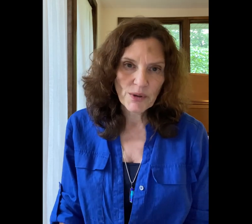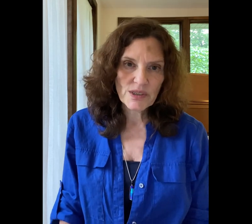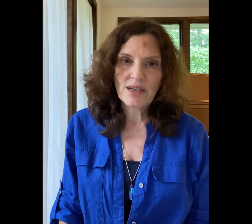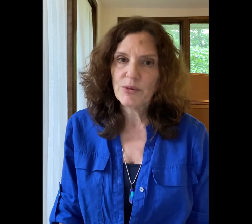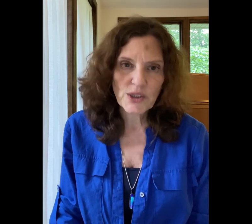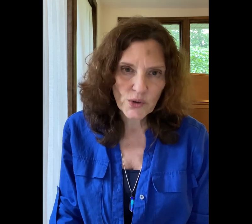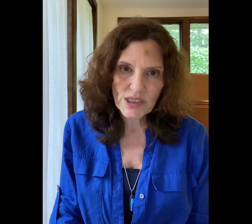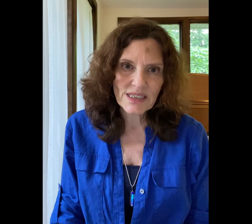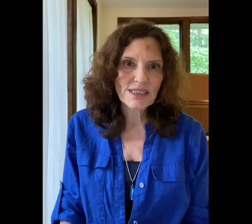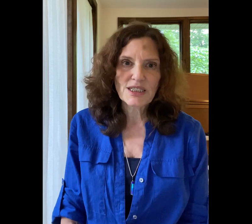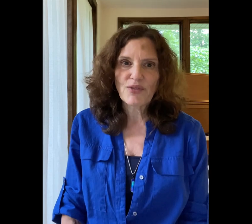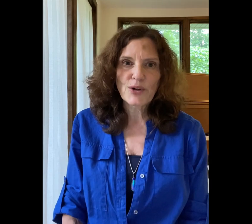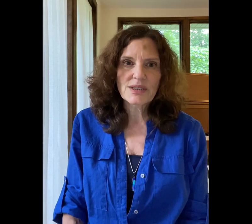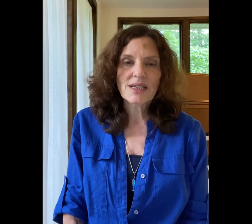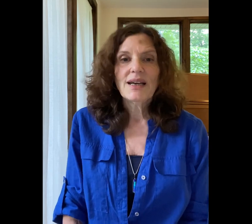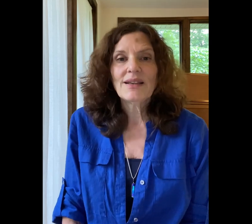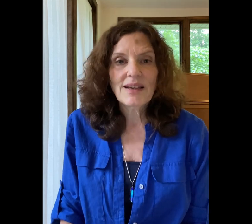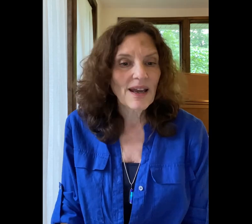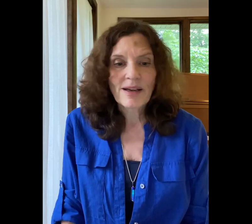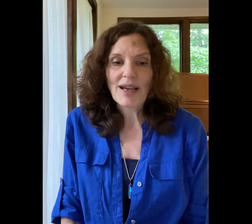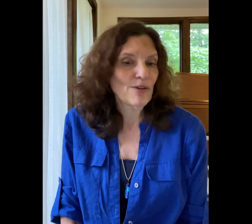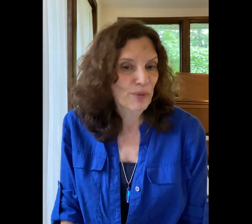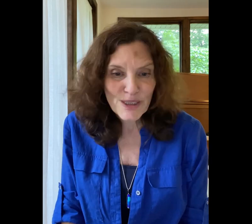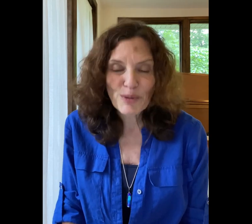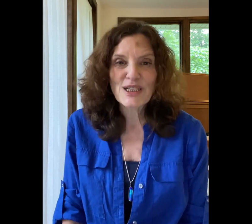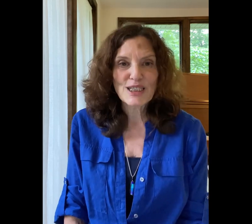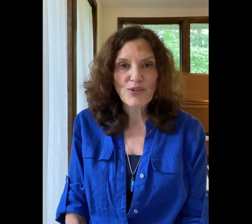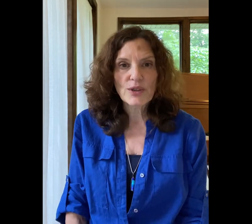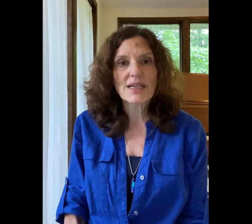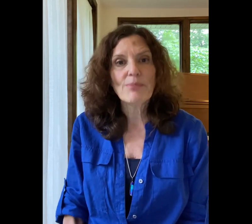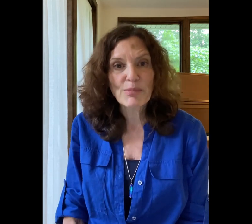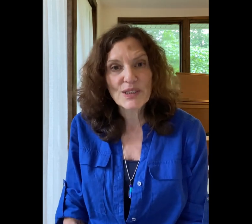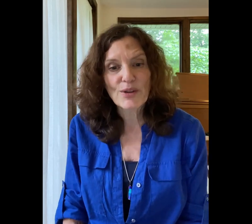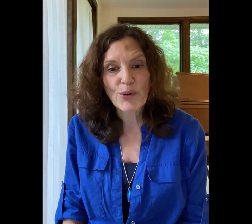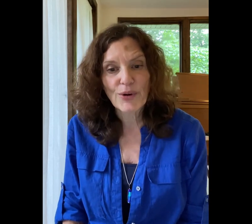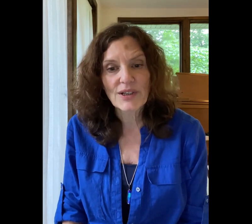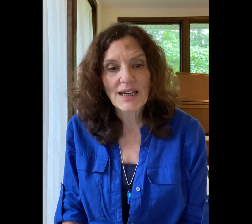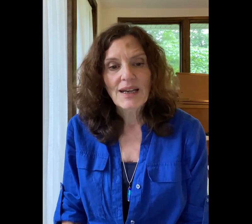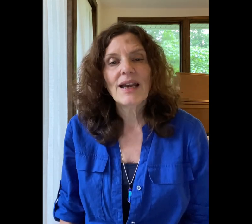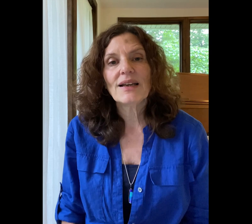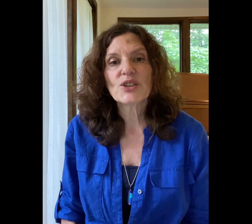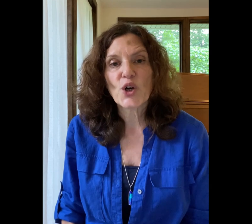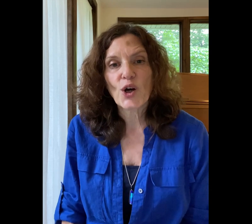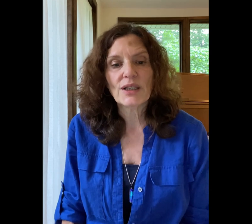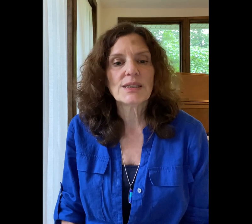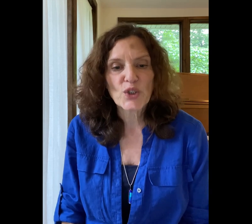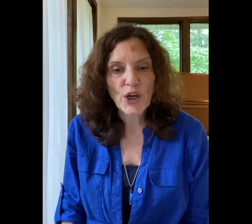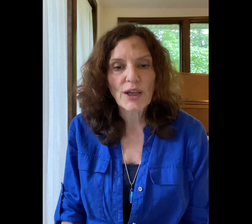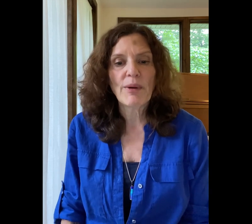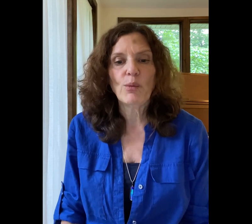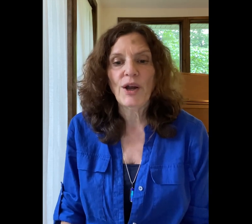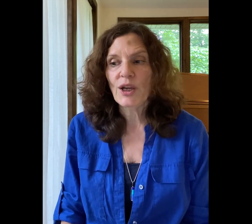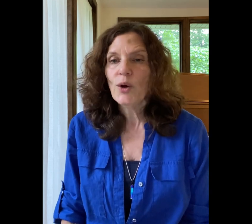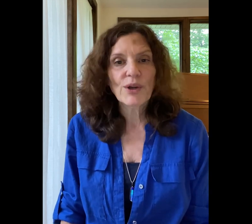to members of the Racial Justice Task Force and the Eighth Principle Task Force and members of the board, and let's talk. Let's